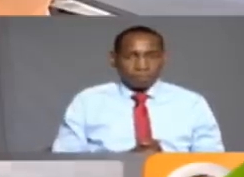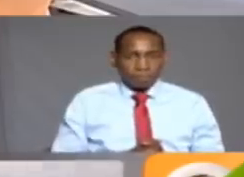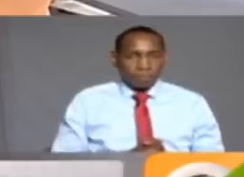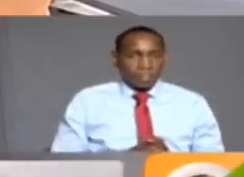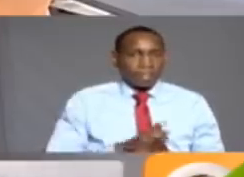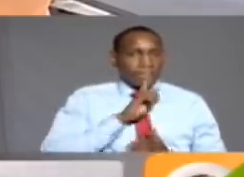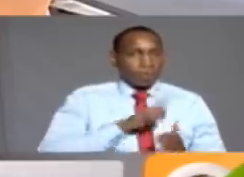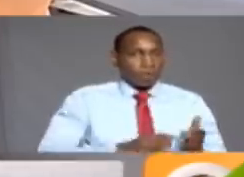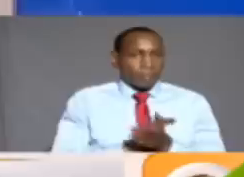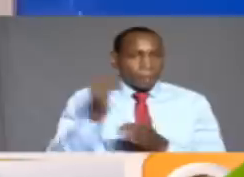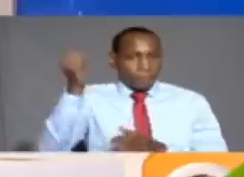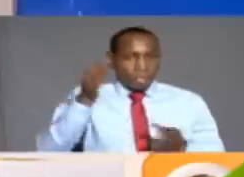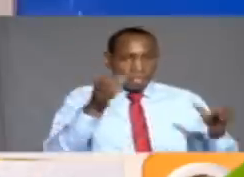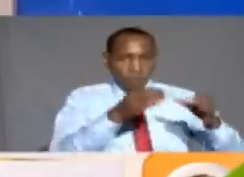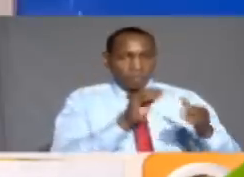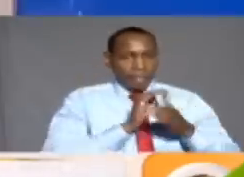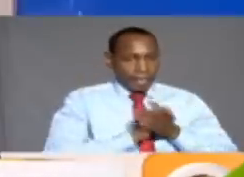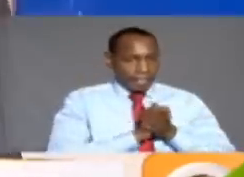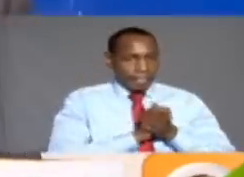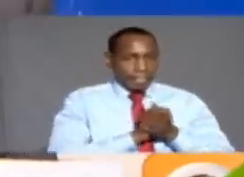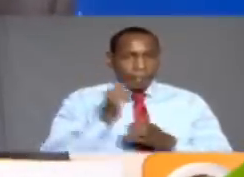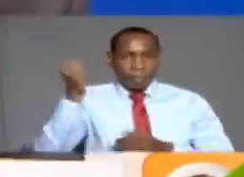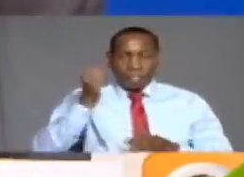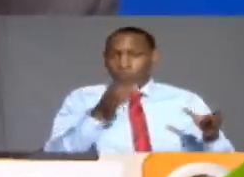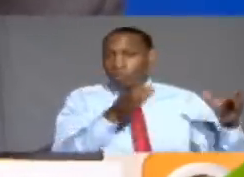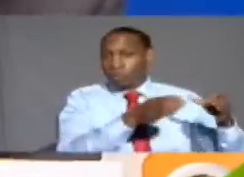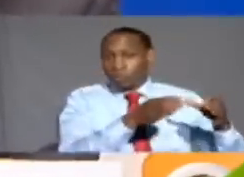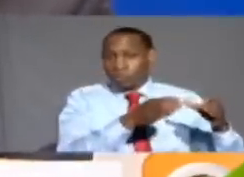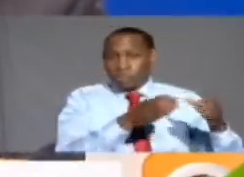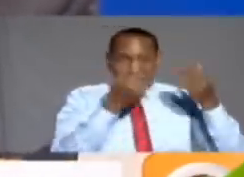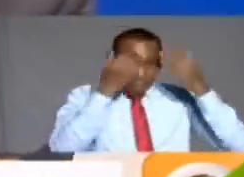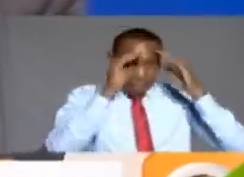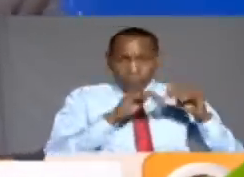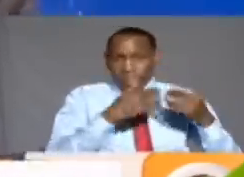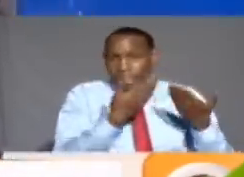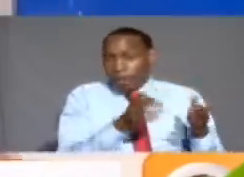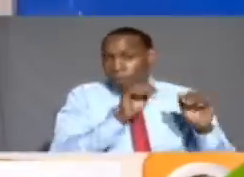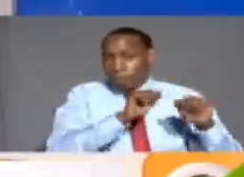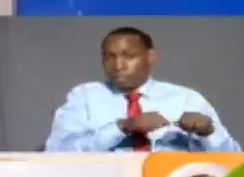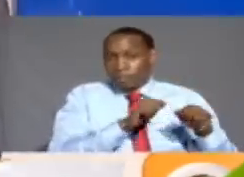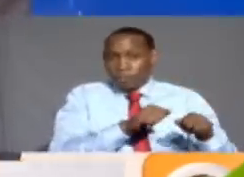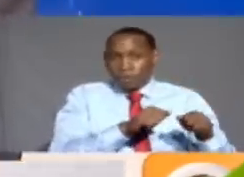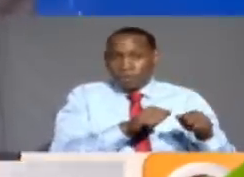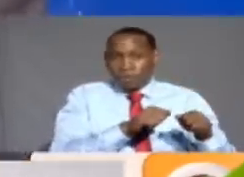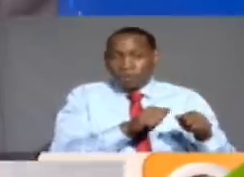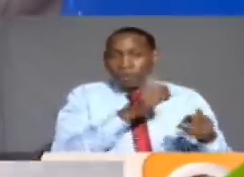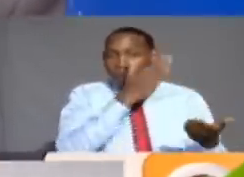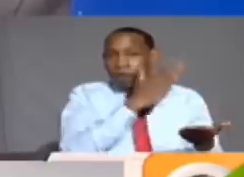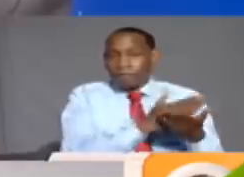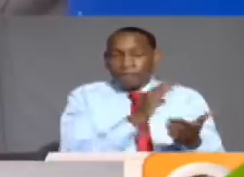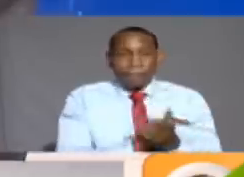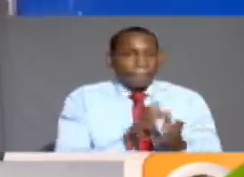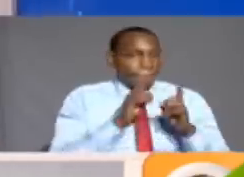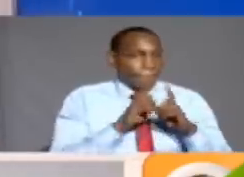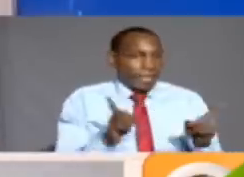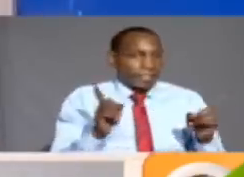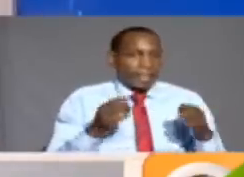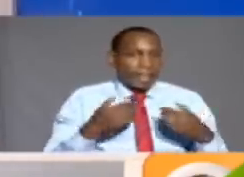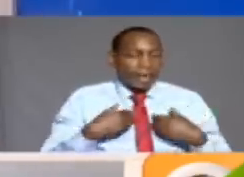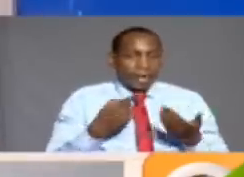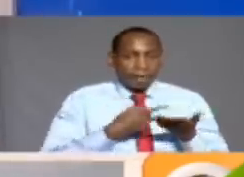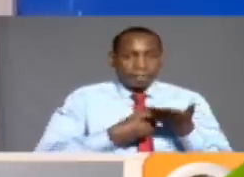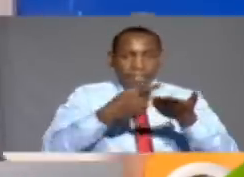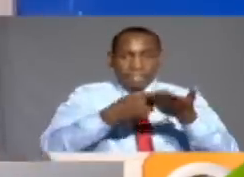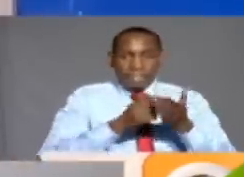movement, I mean, the handshake being a political movement, I don't know how you justify that. Either way, there's this big